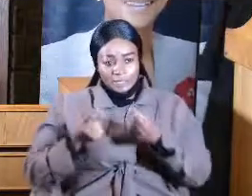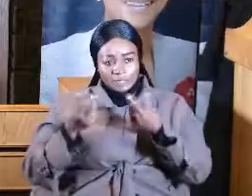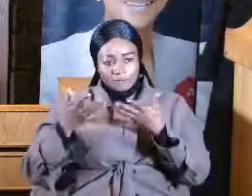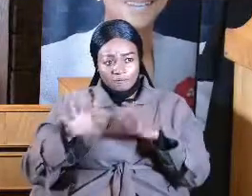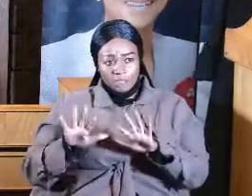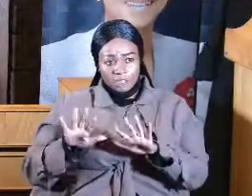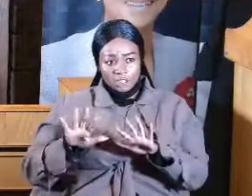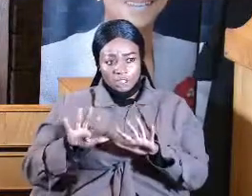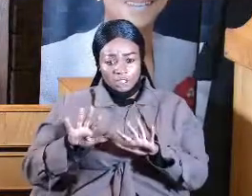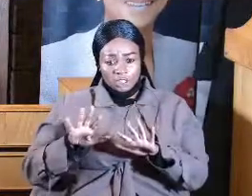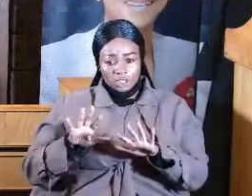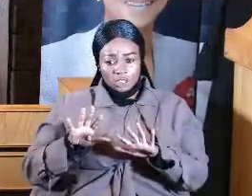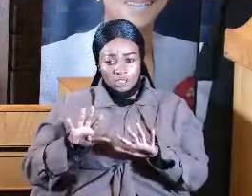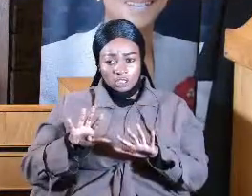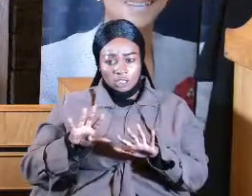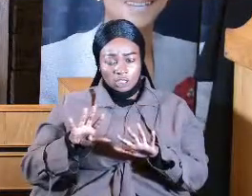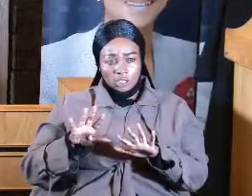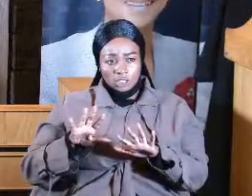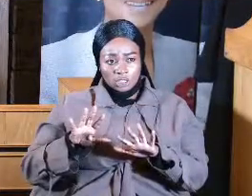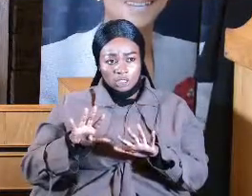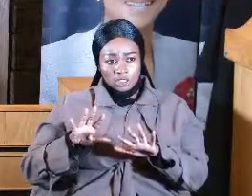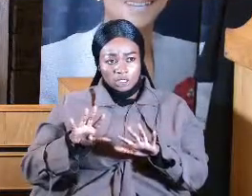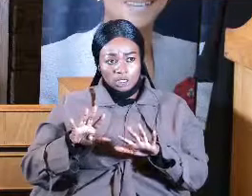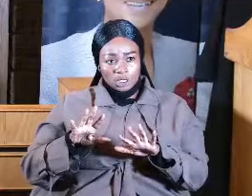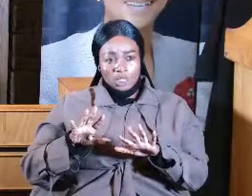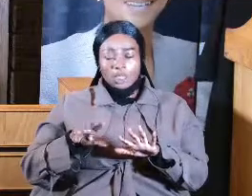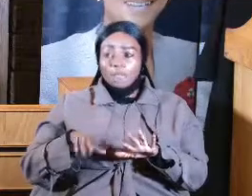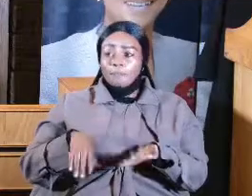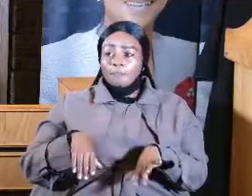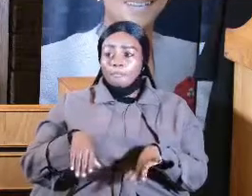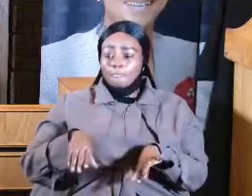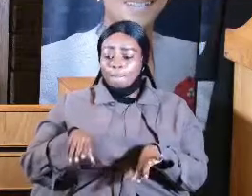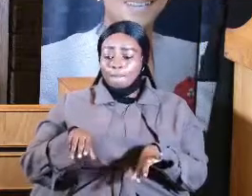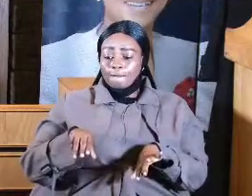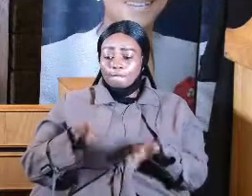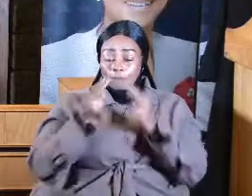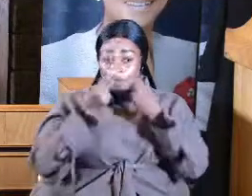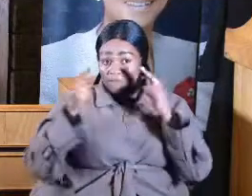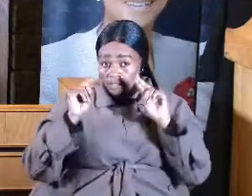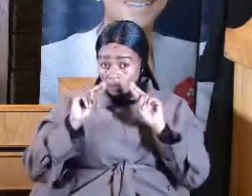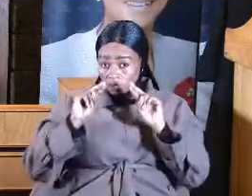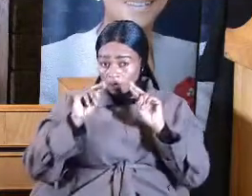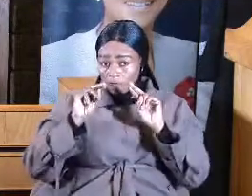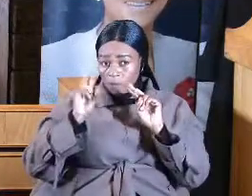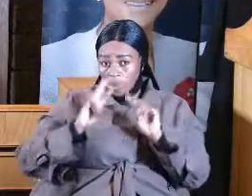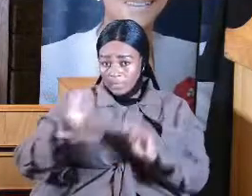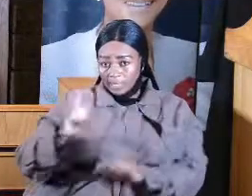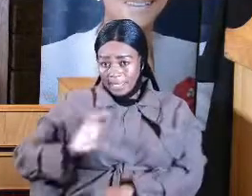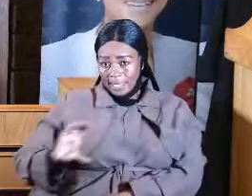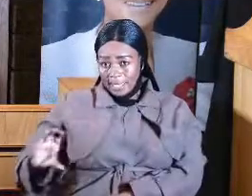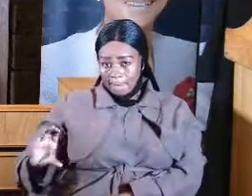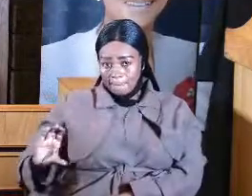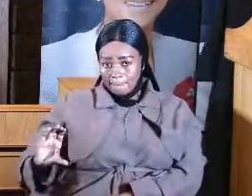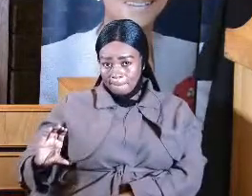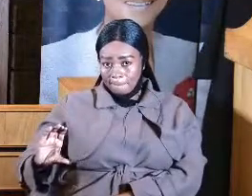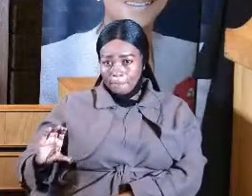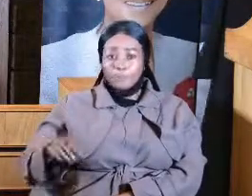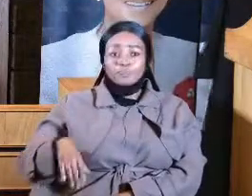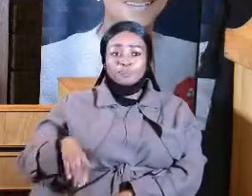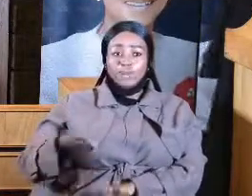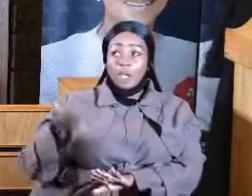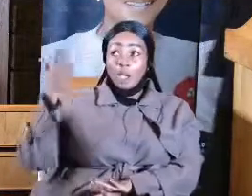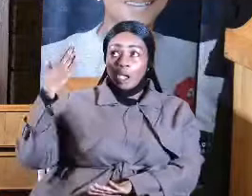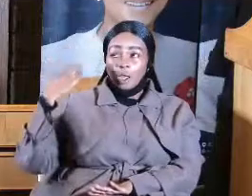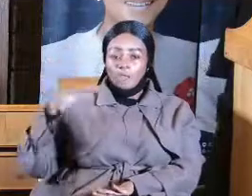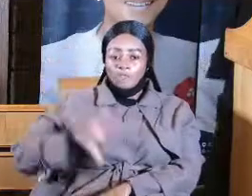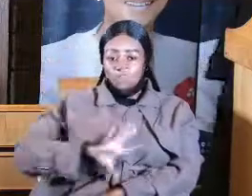Professor Beverly from the University of the Western Cape, where there was a colloquium for the